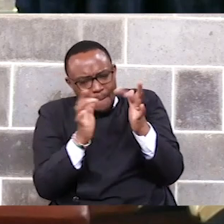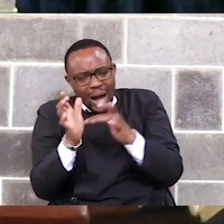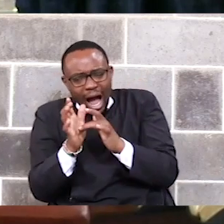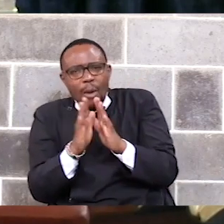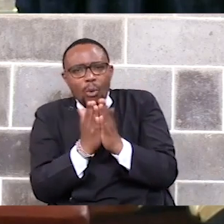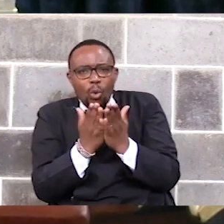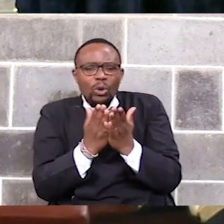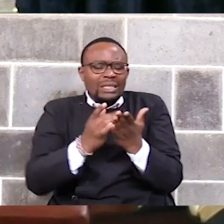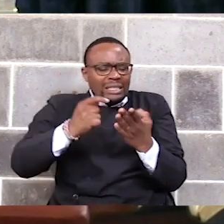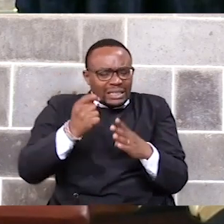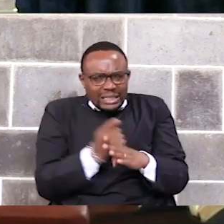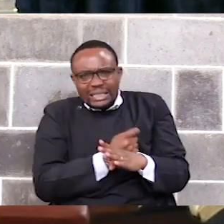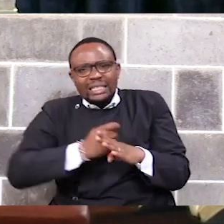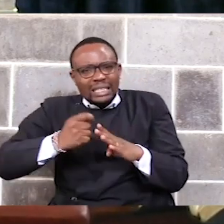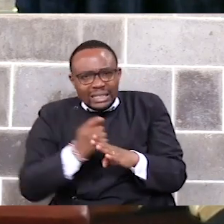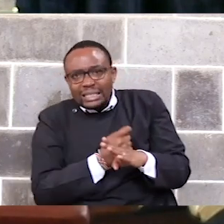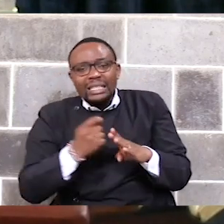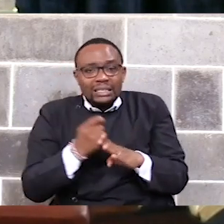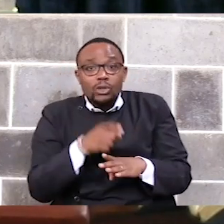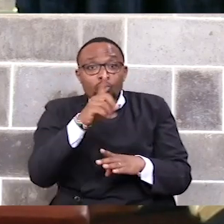trained you to be a disciple?